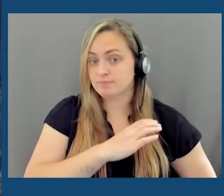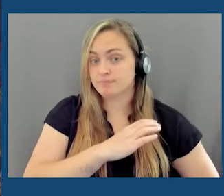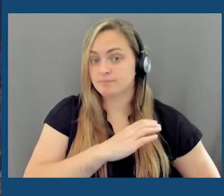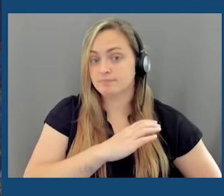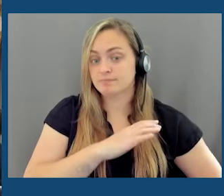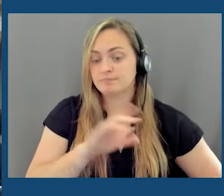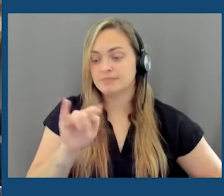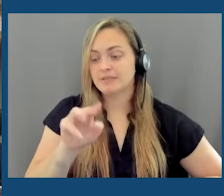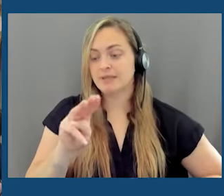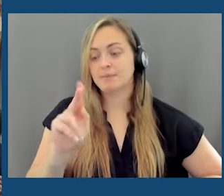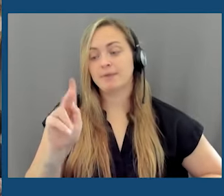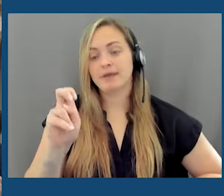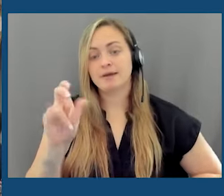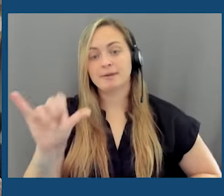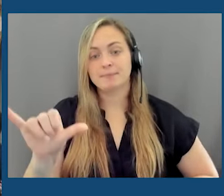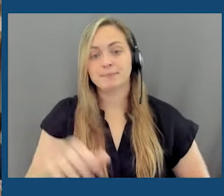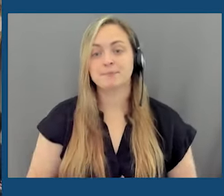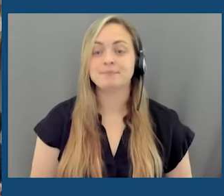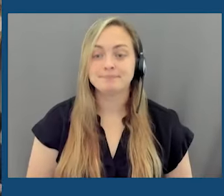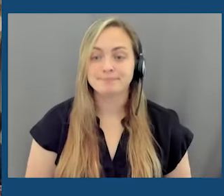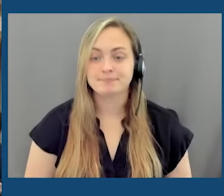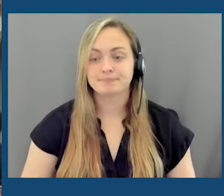Tim Kennedy.